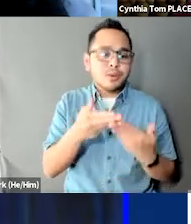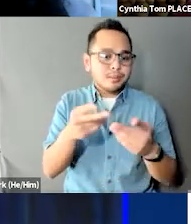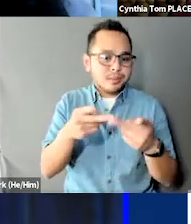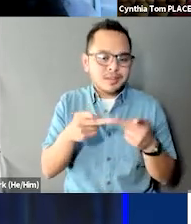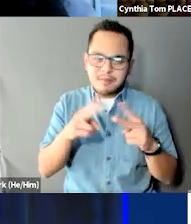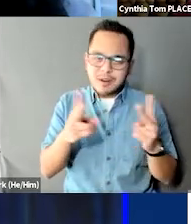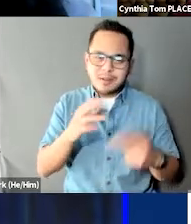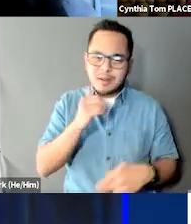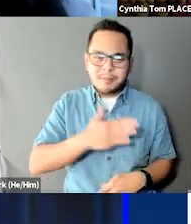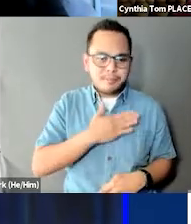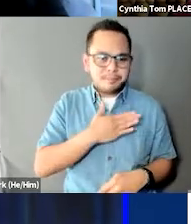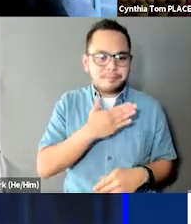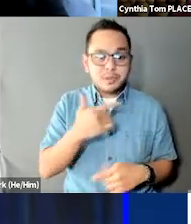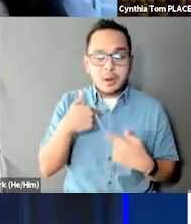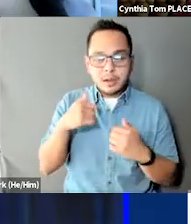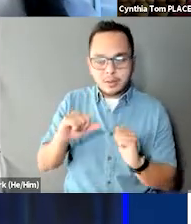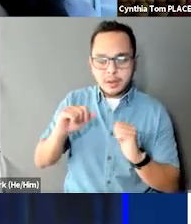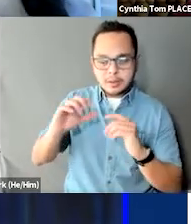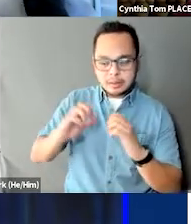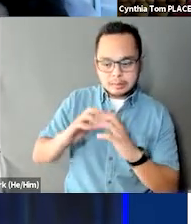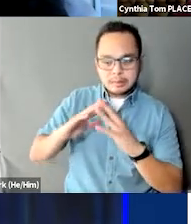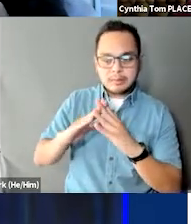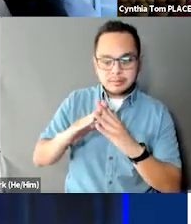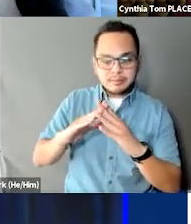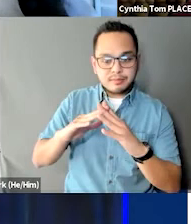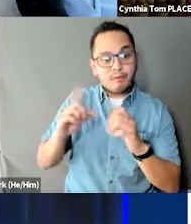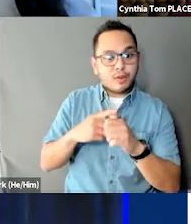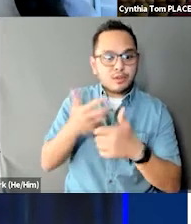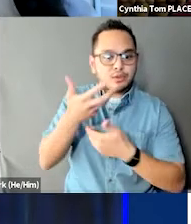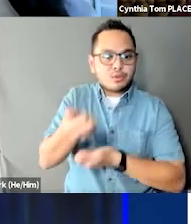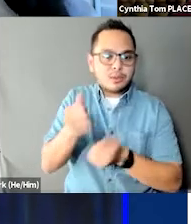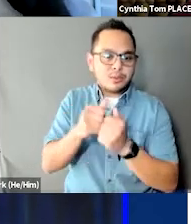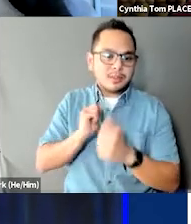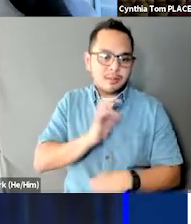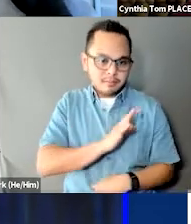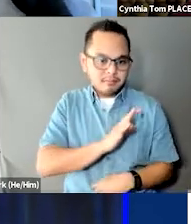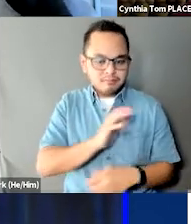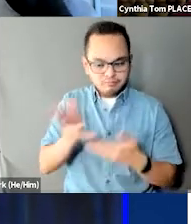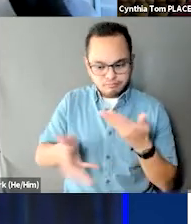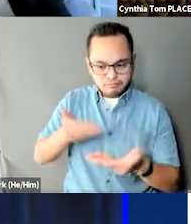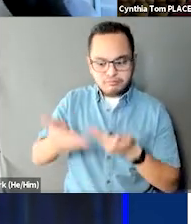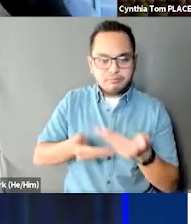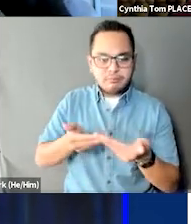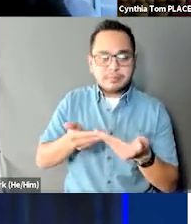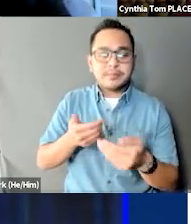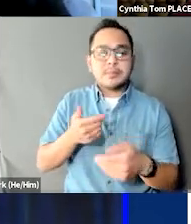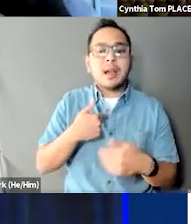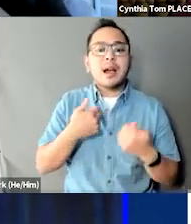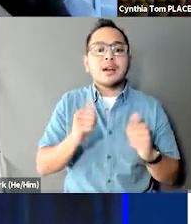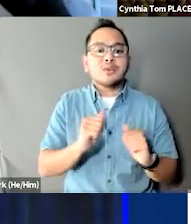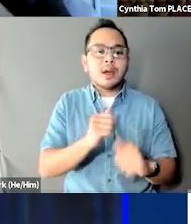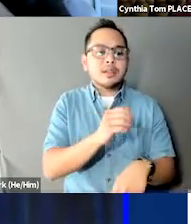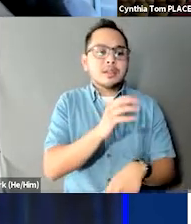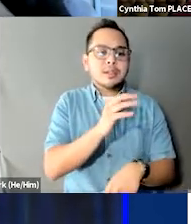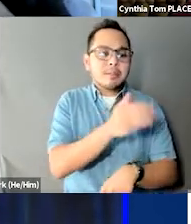very unhappy. So I had to first work to build trust with my staff, and I spoke truth to power